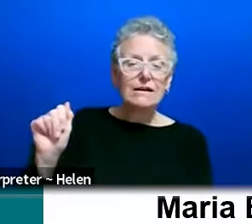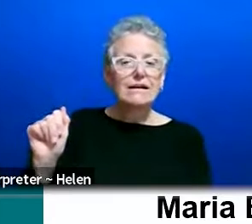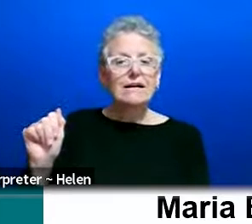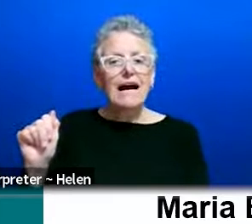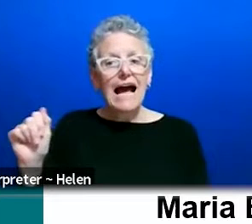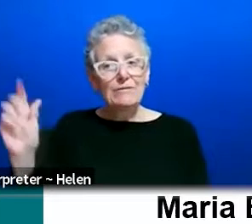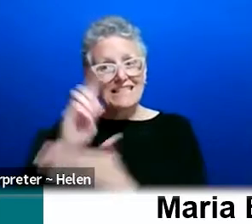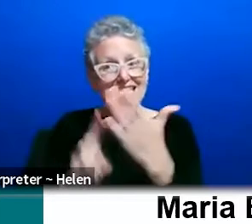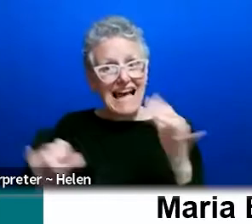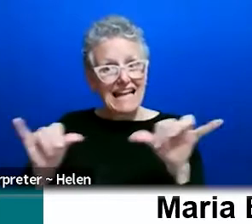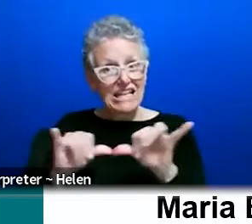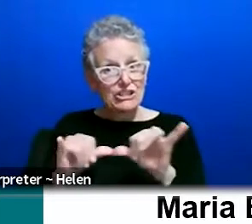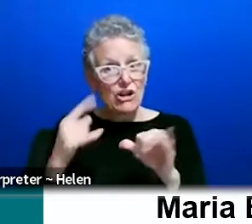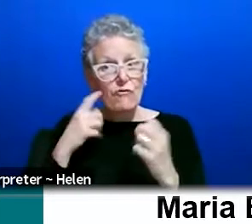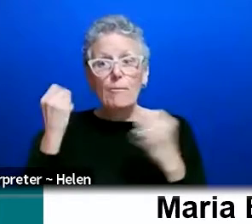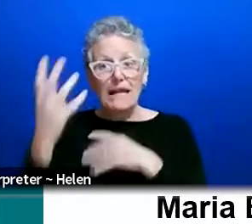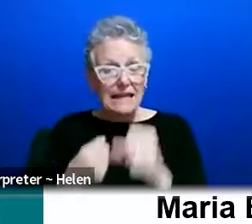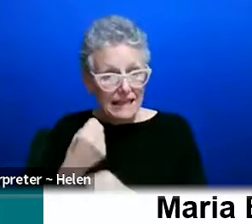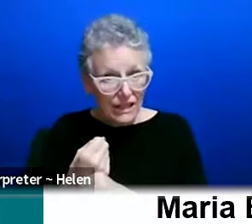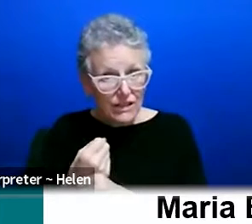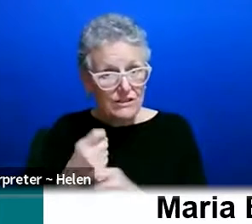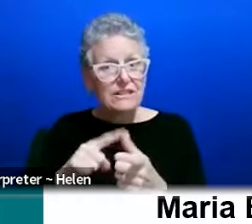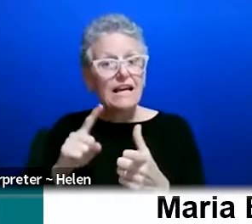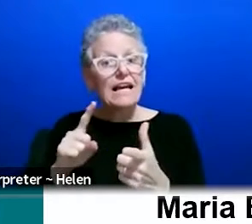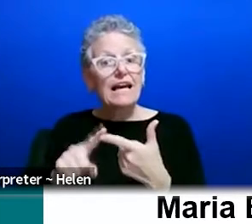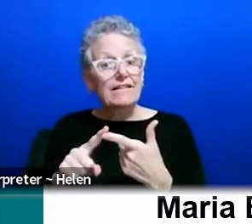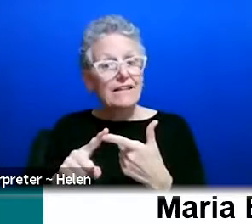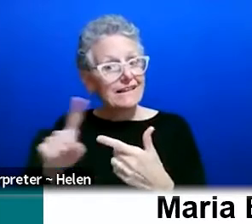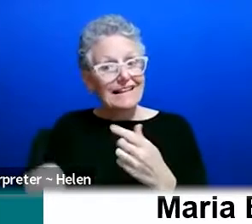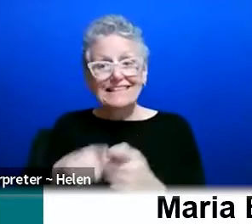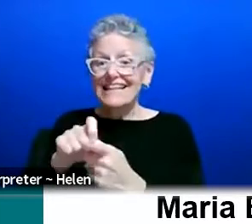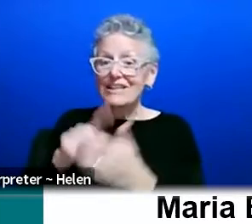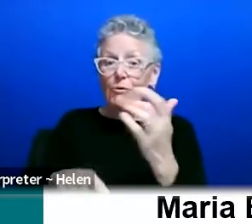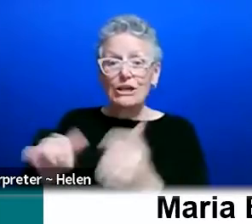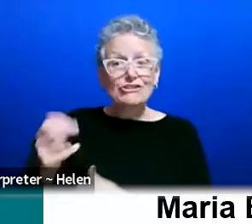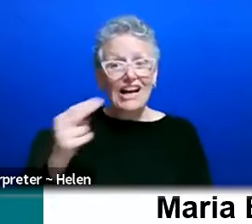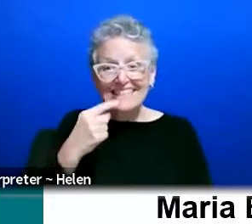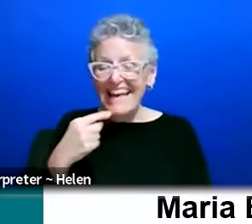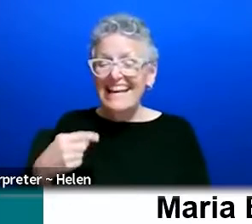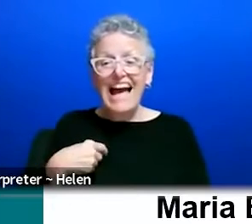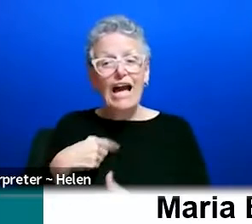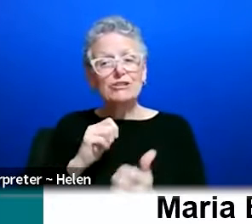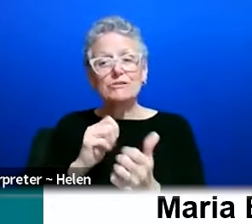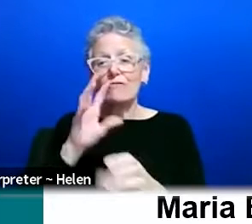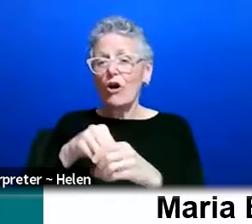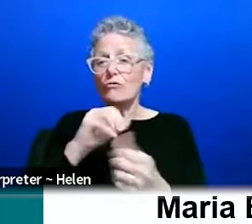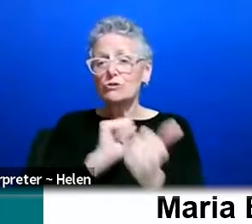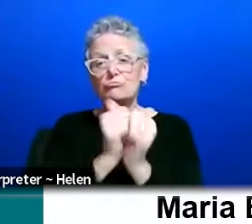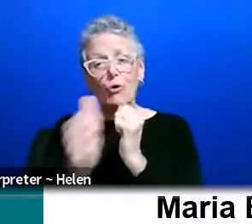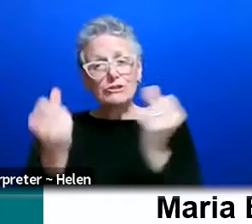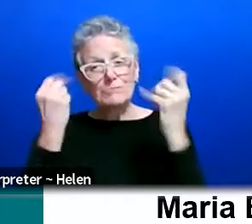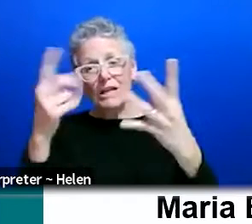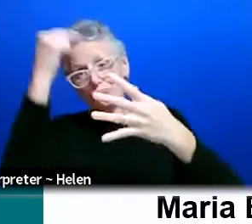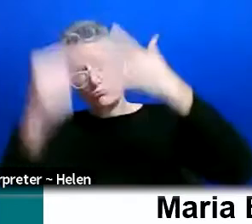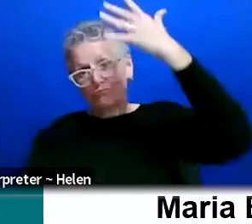design engineer for quite a few years, and then kind of you can see just what John said. I play all these different sports. So I kind of